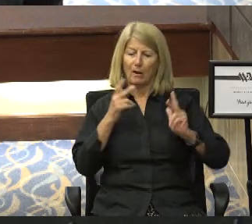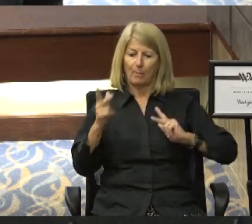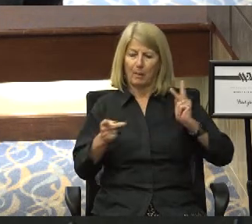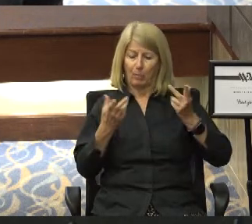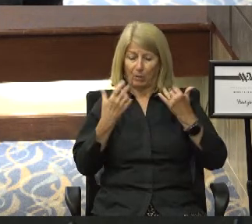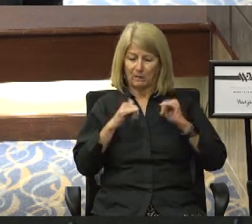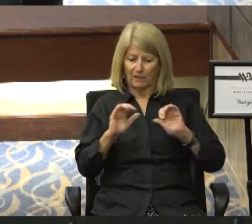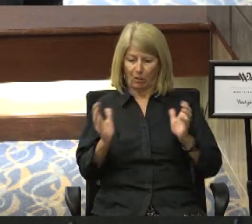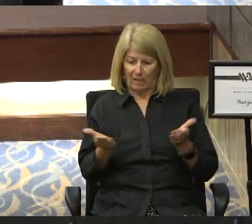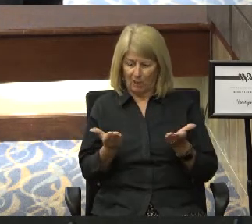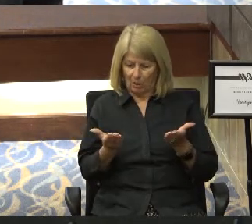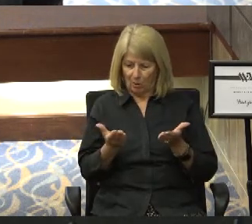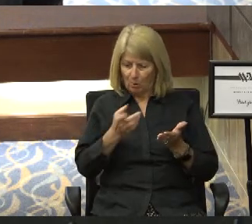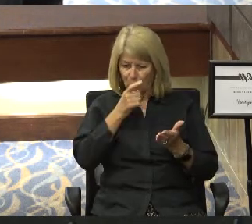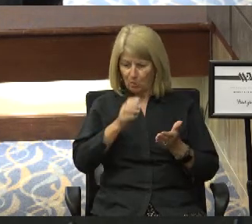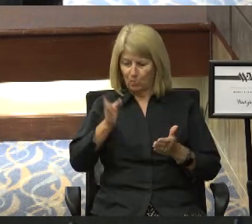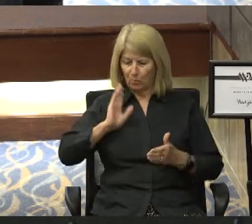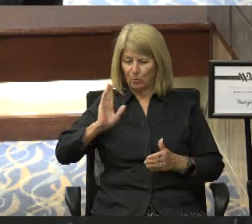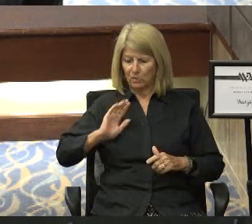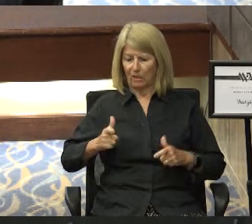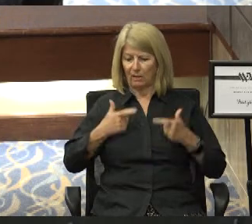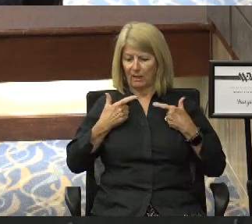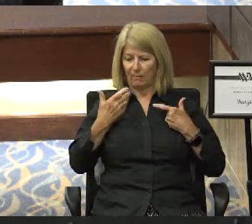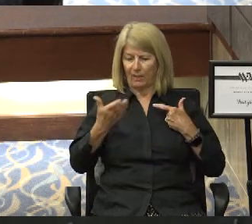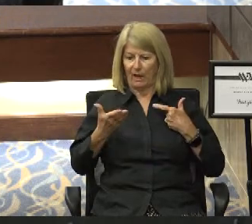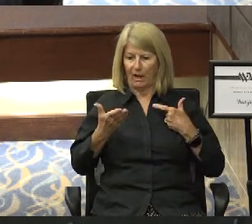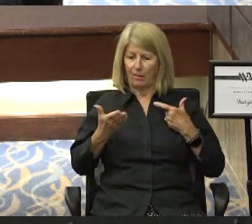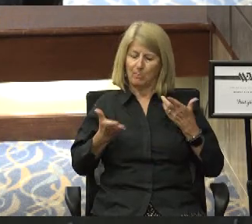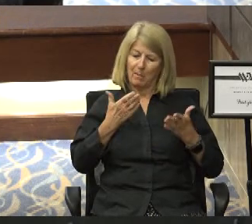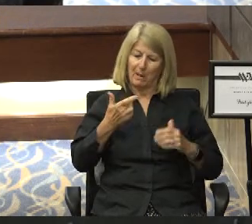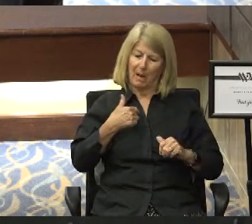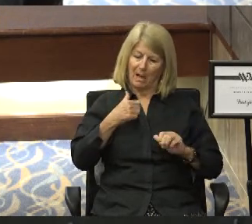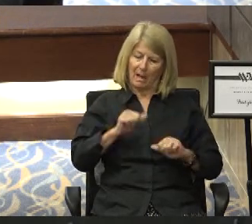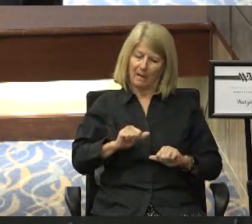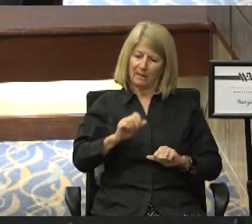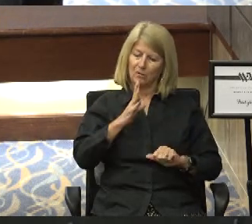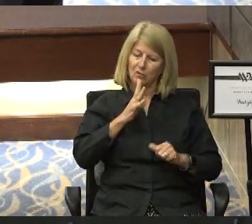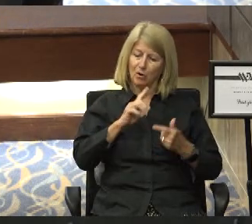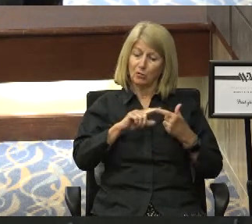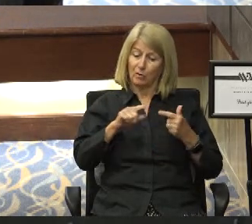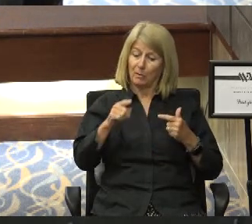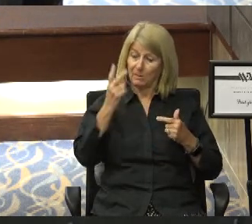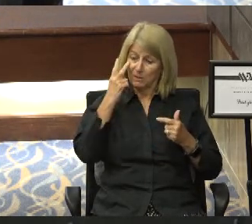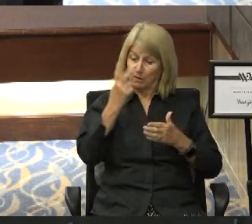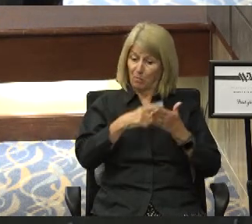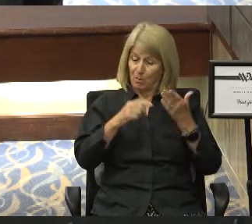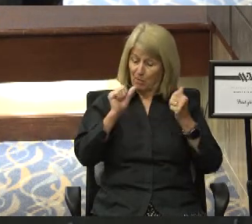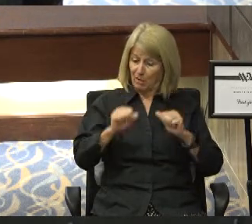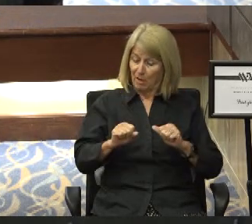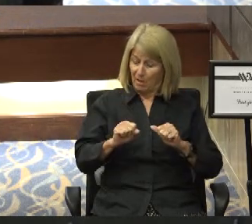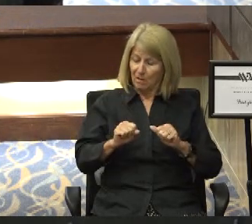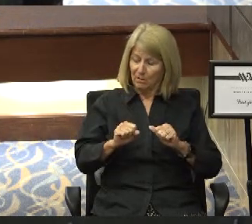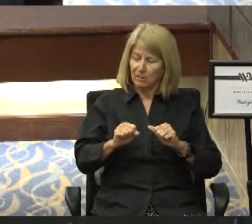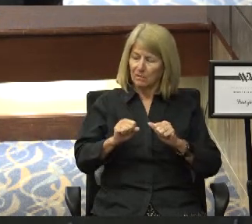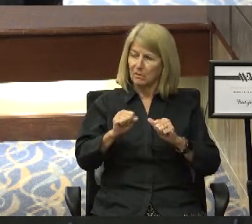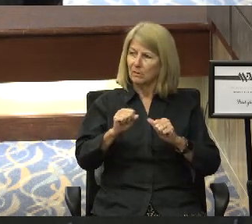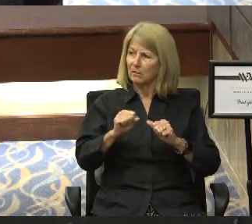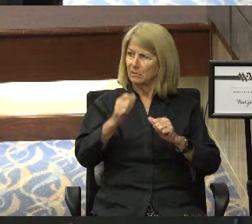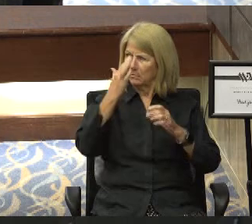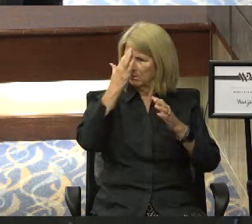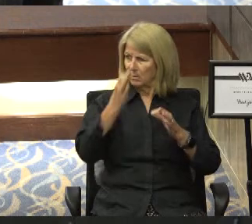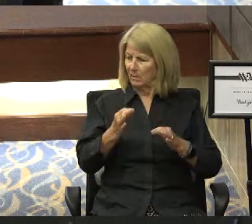that used to live there. Maybe I could talk to them and see what we can come up with. Sure. I think Thank you, member.